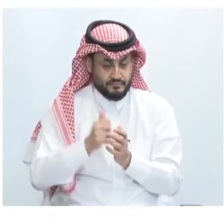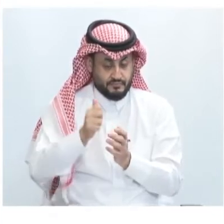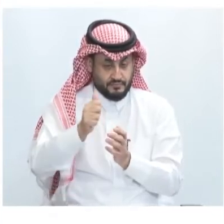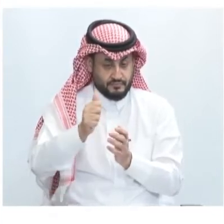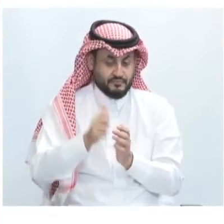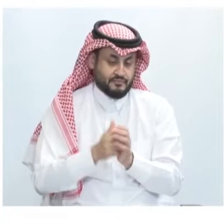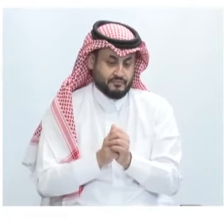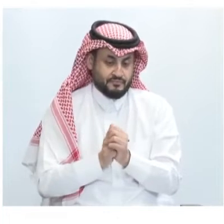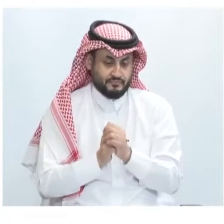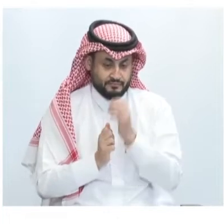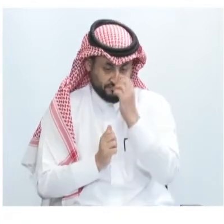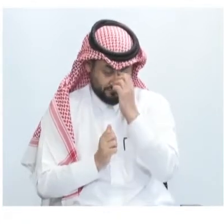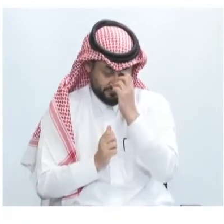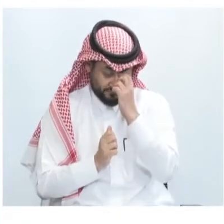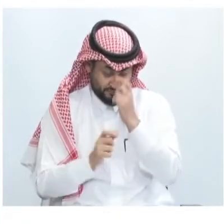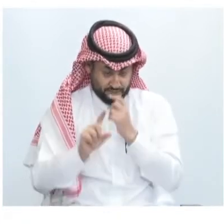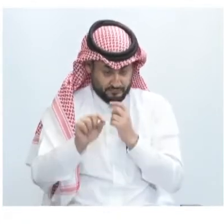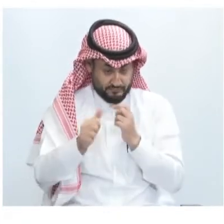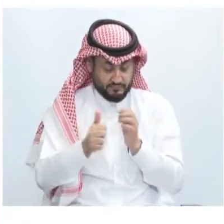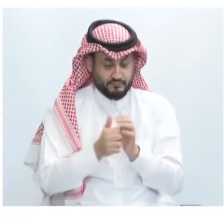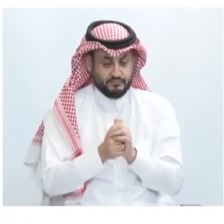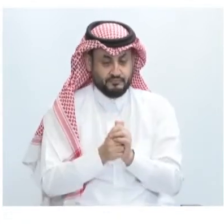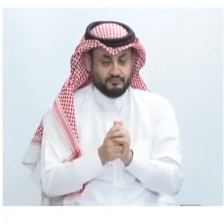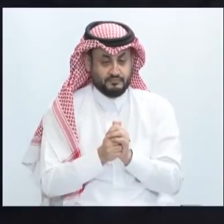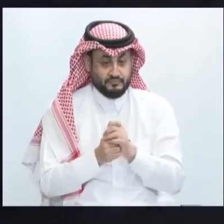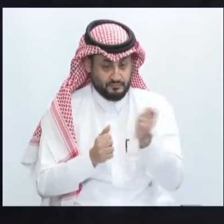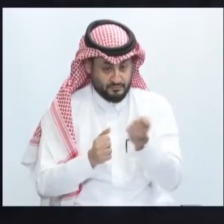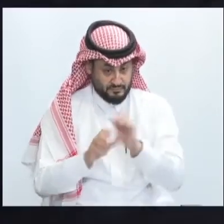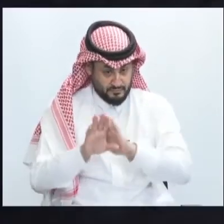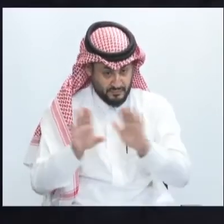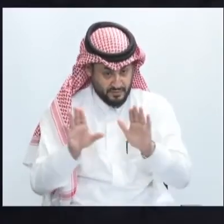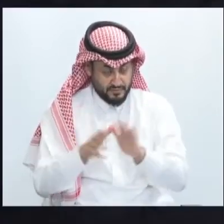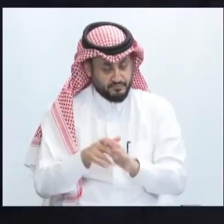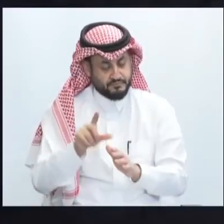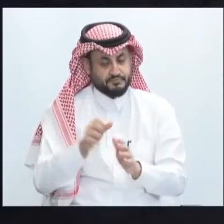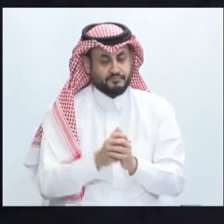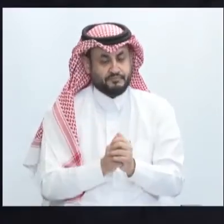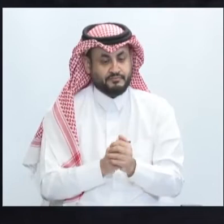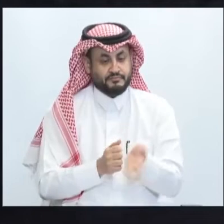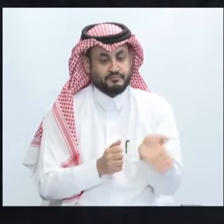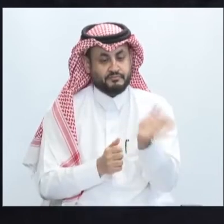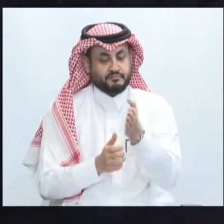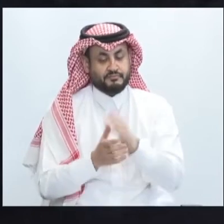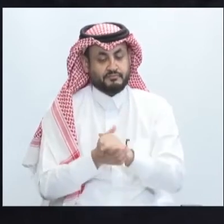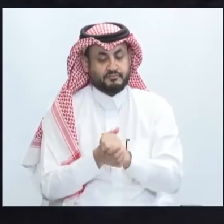and A. Excellent. Okay, did you write it? Excellent. Okay, now,